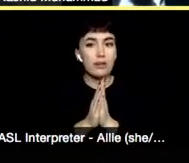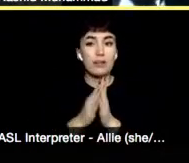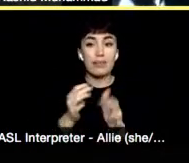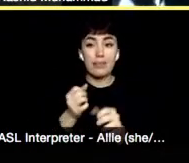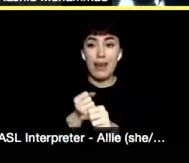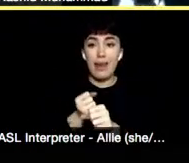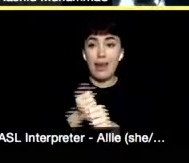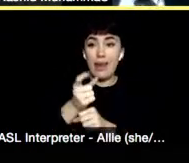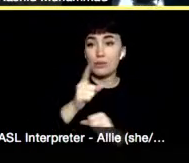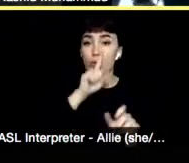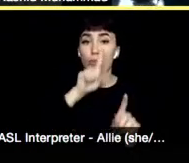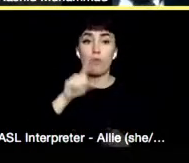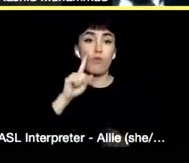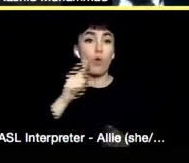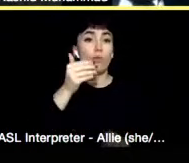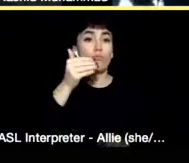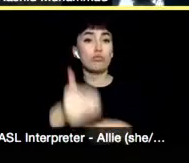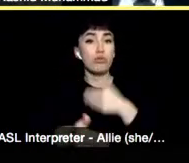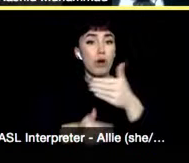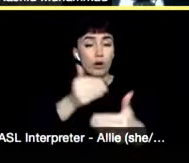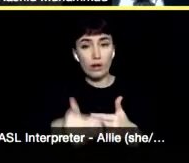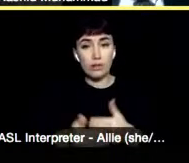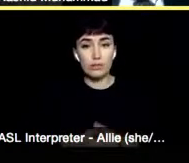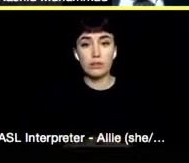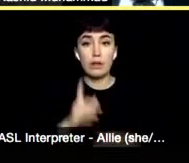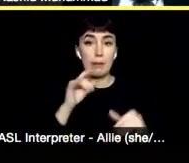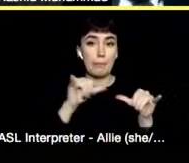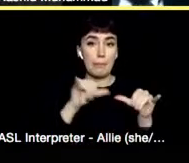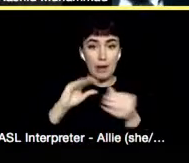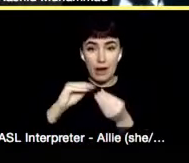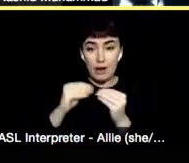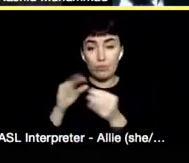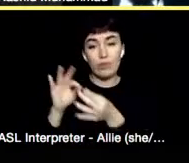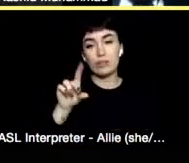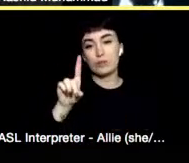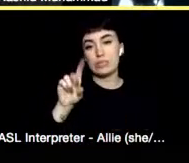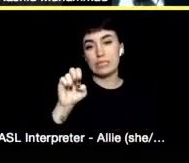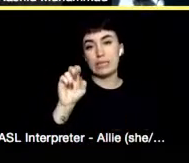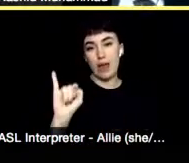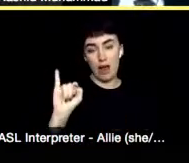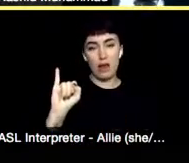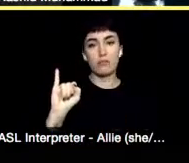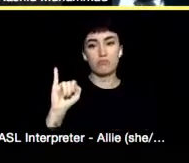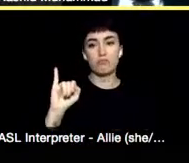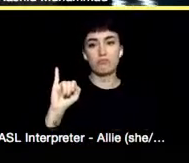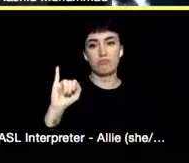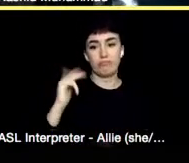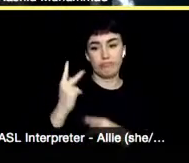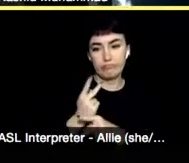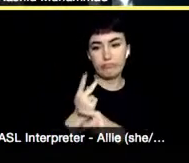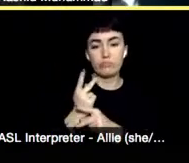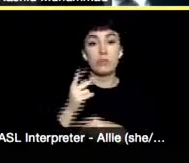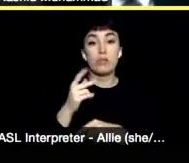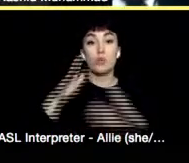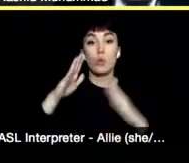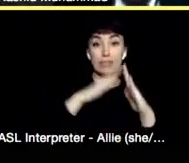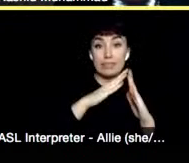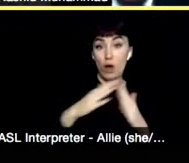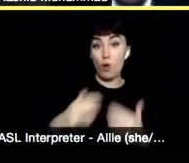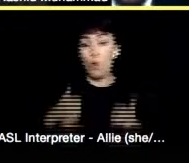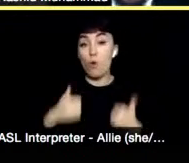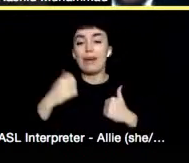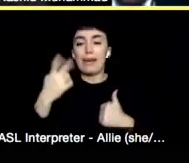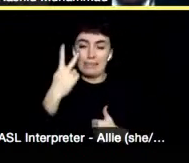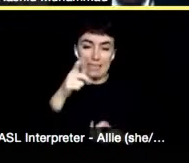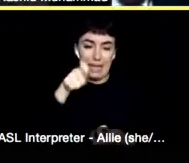report on progress with metrics related to DEI be produced so the town and the residents can see exactly what